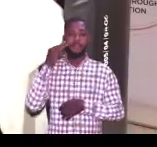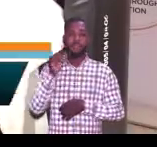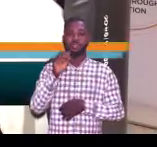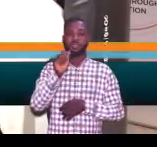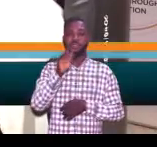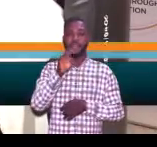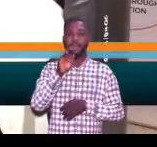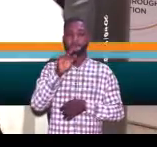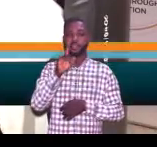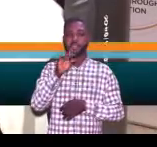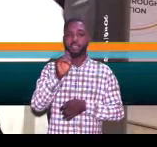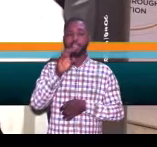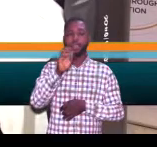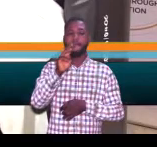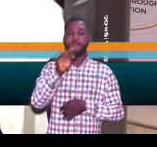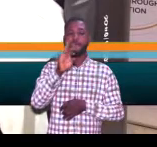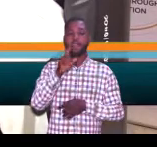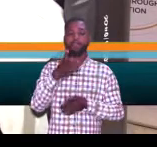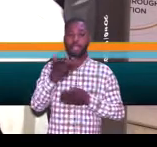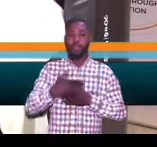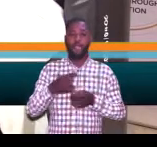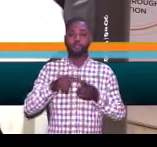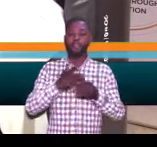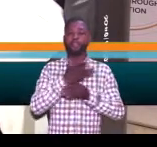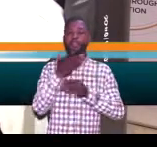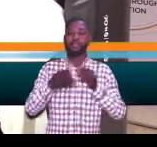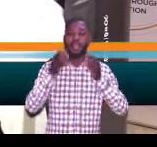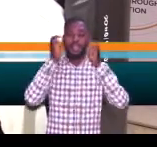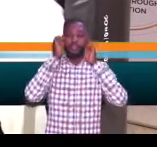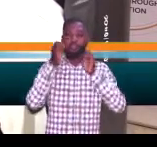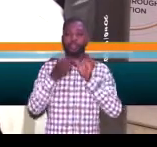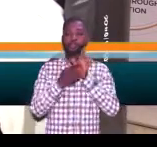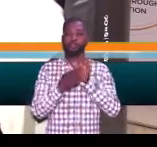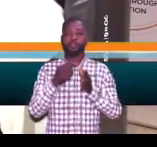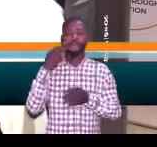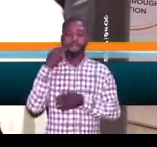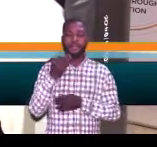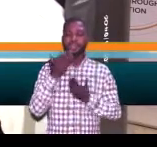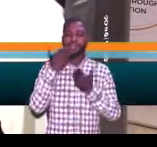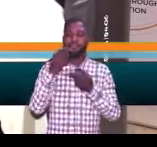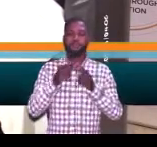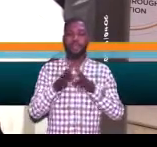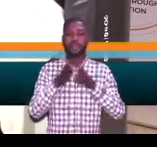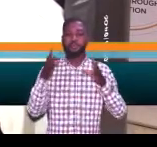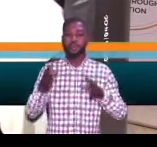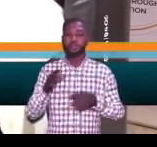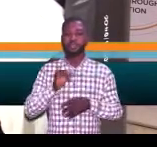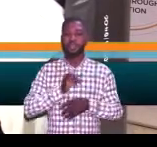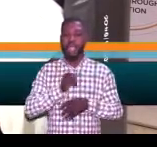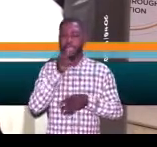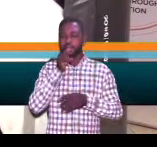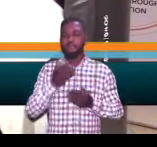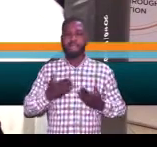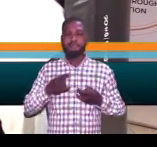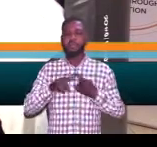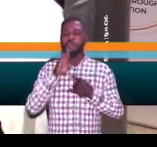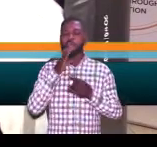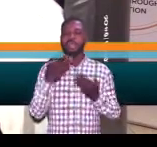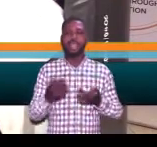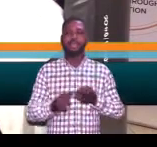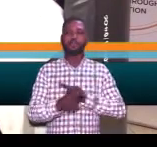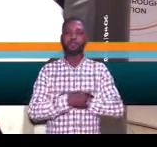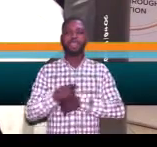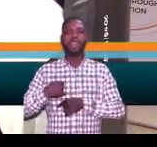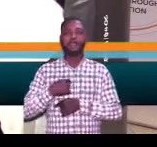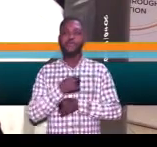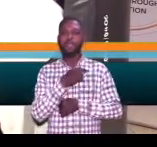Abosede Omobolanle Adelaja. You're welcome to the Total Education Show, ma. Thank you very much. I'm pleased to be here today. Thank you